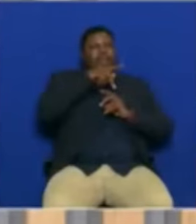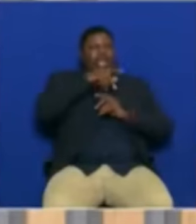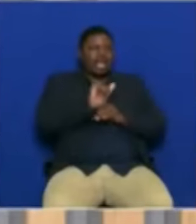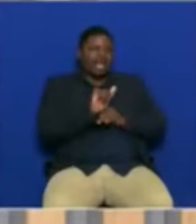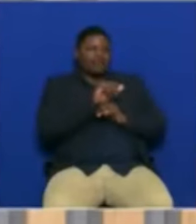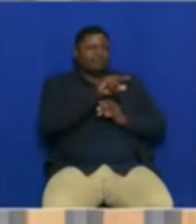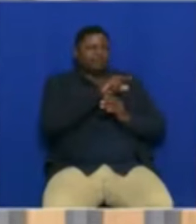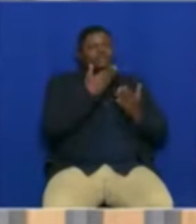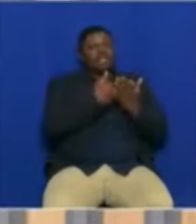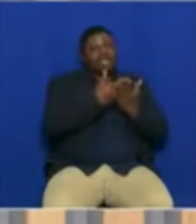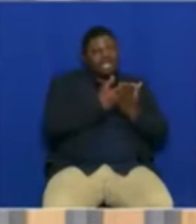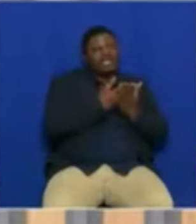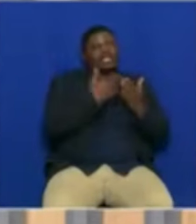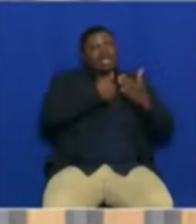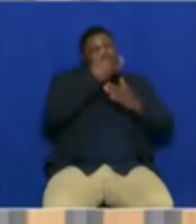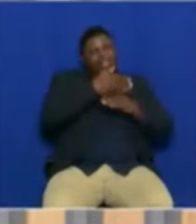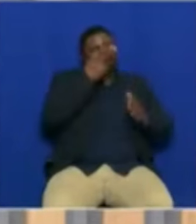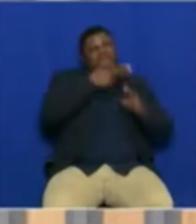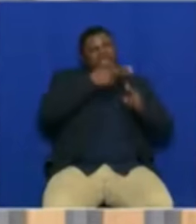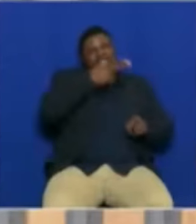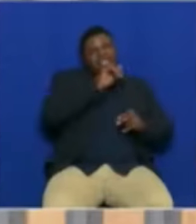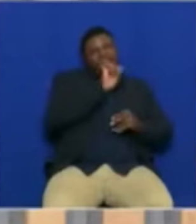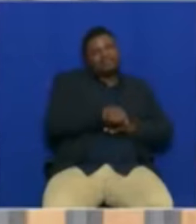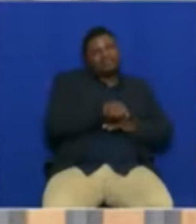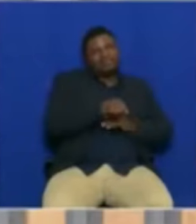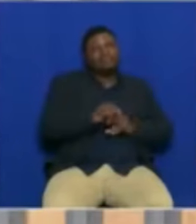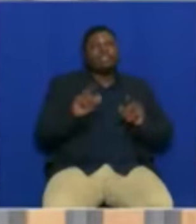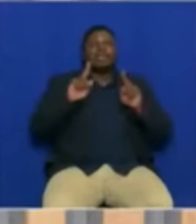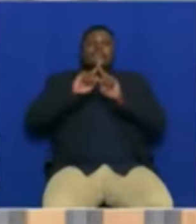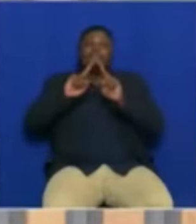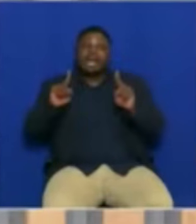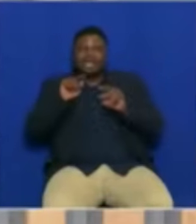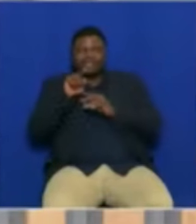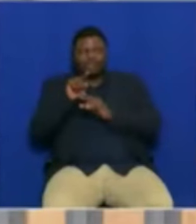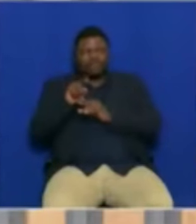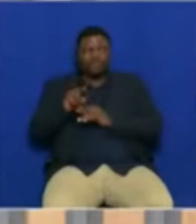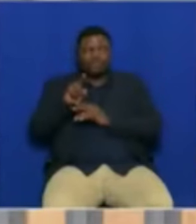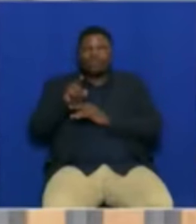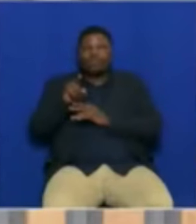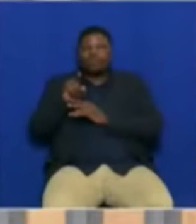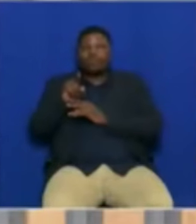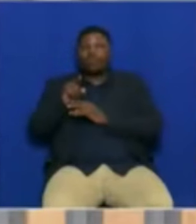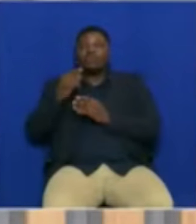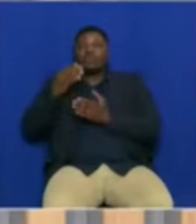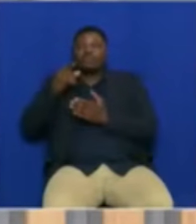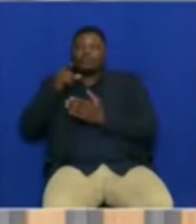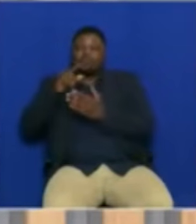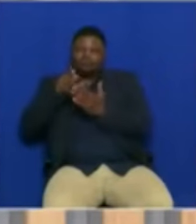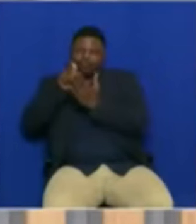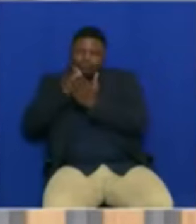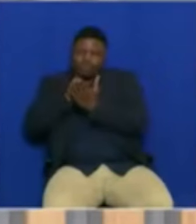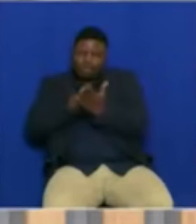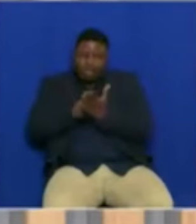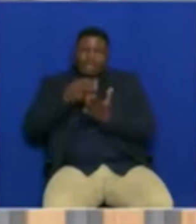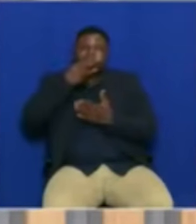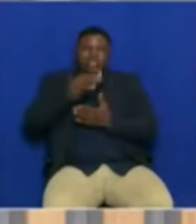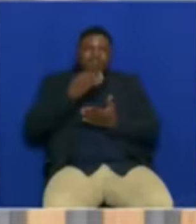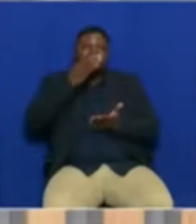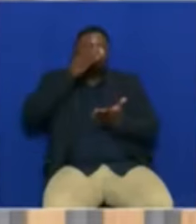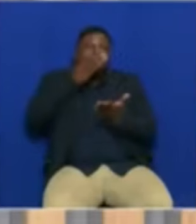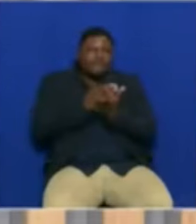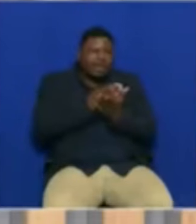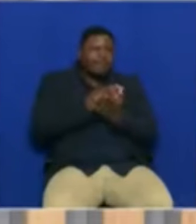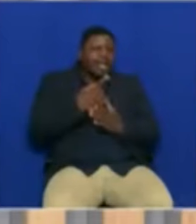I'm satisfied that a prima facie case has been made out against the accused and the suspects, and I